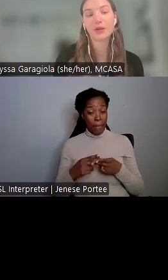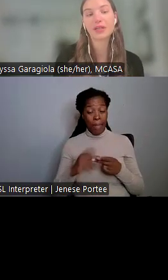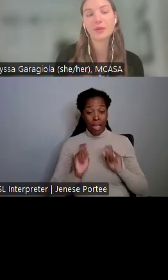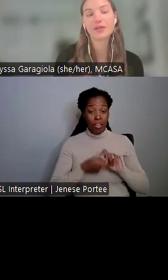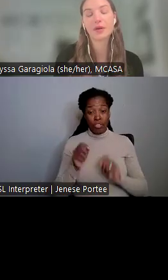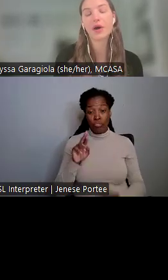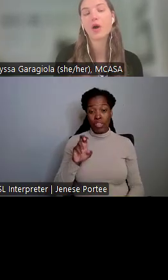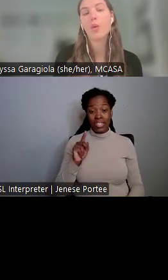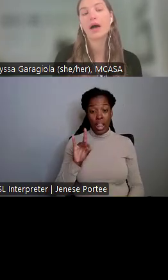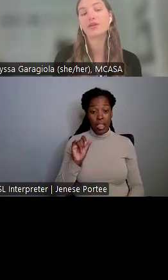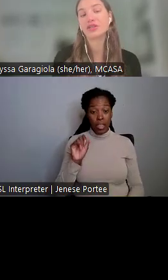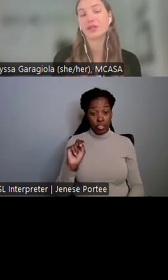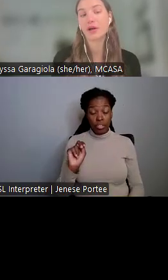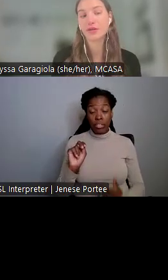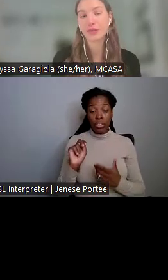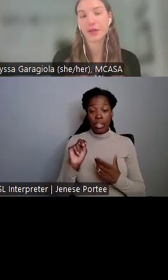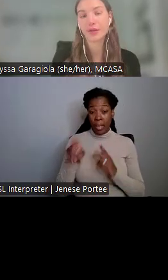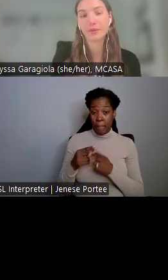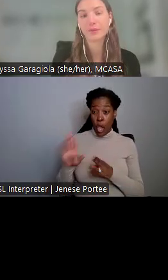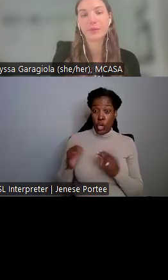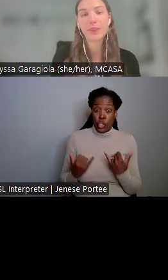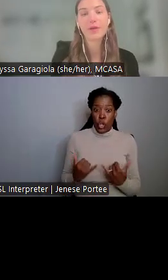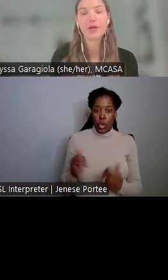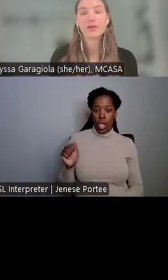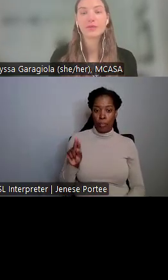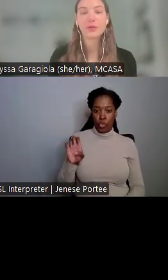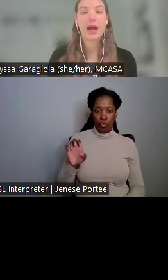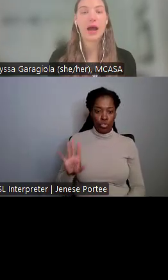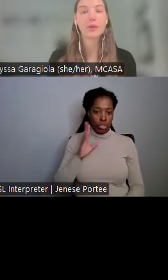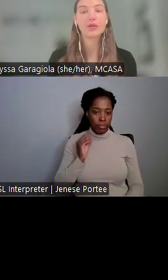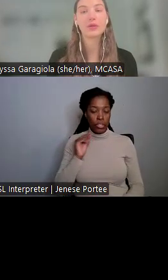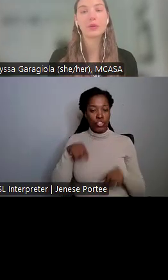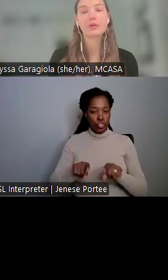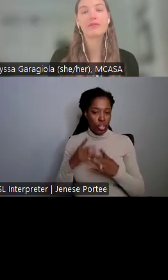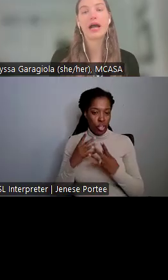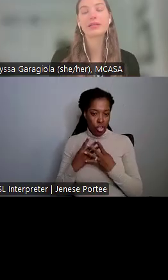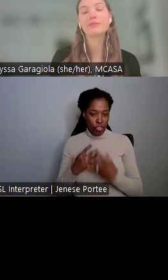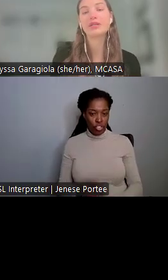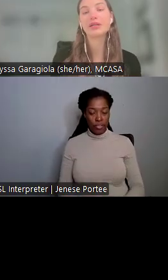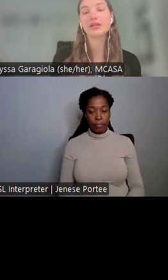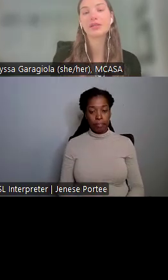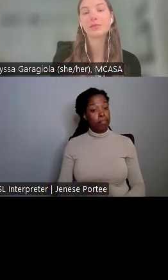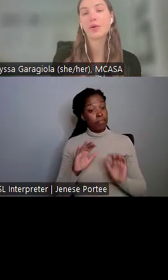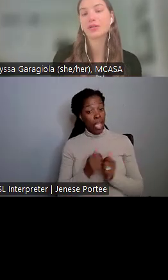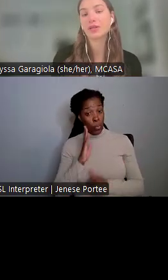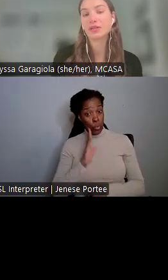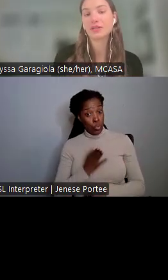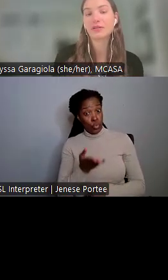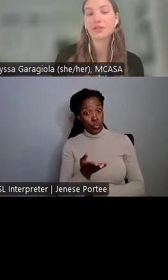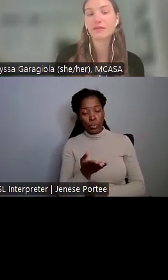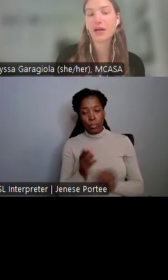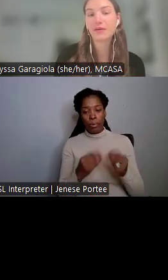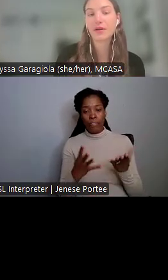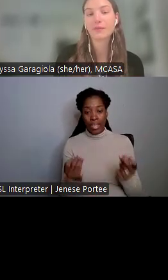she's currently experiencing while she's incarcerated. So how would you provide immediate support to